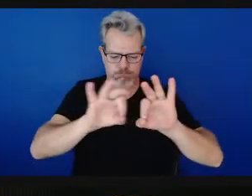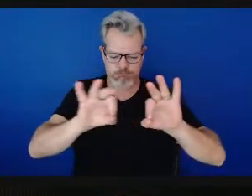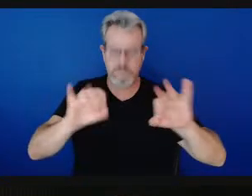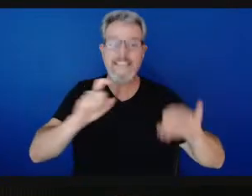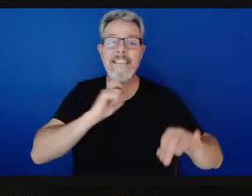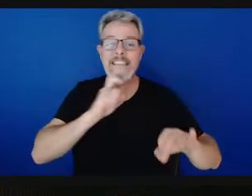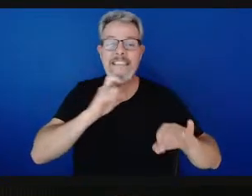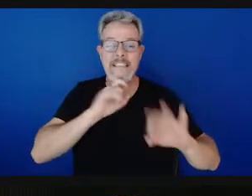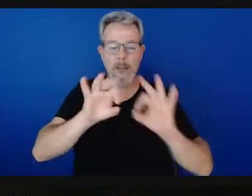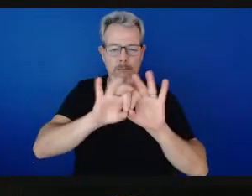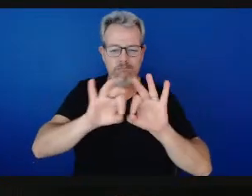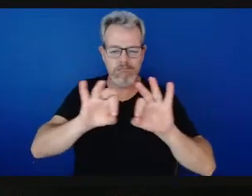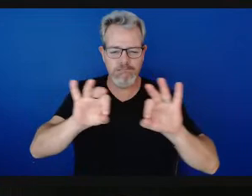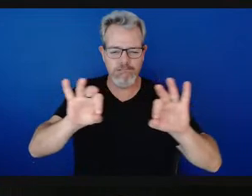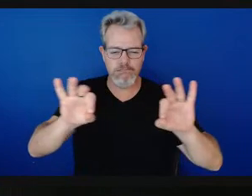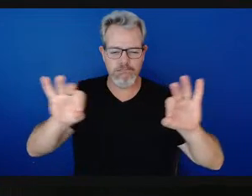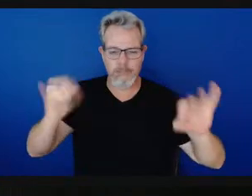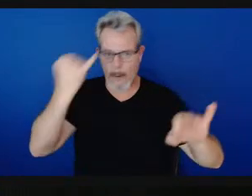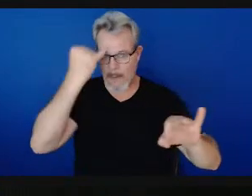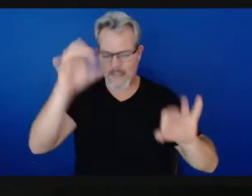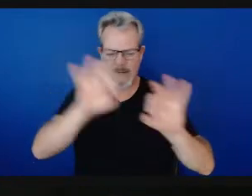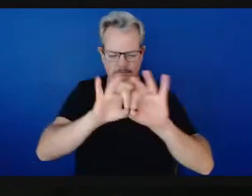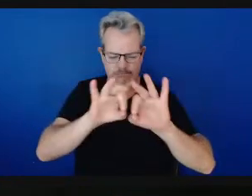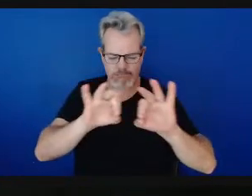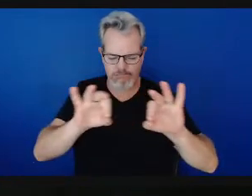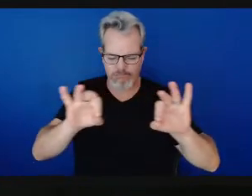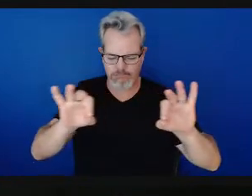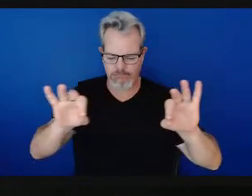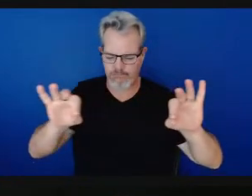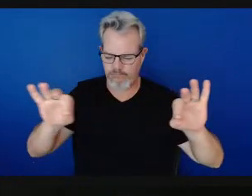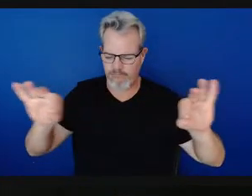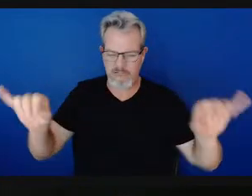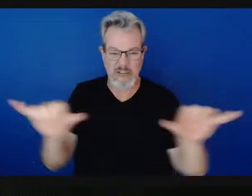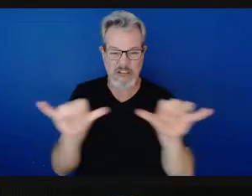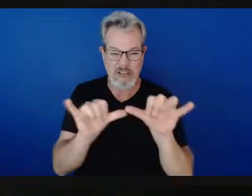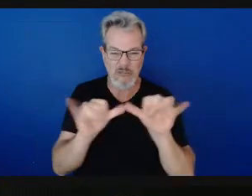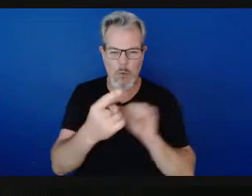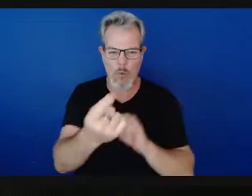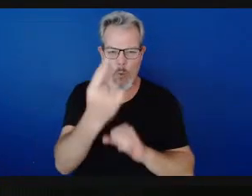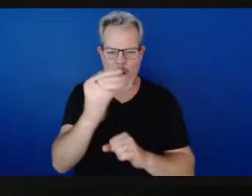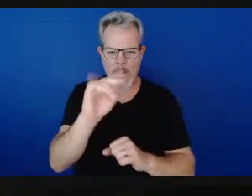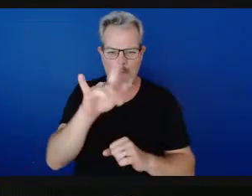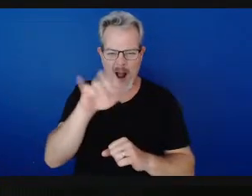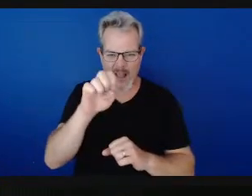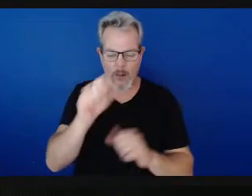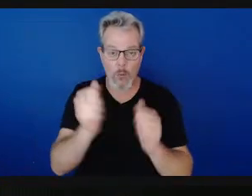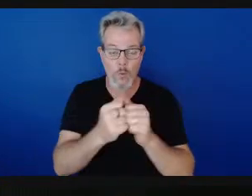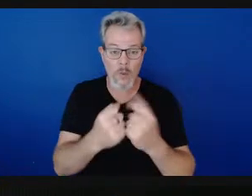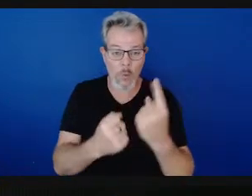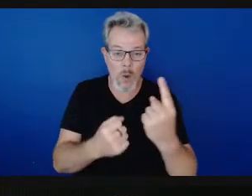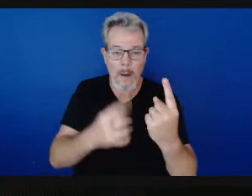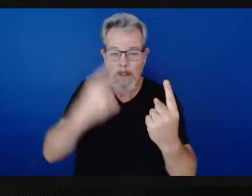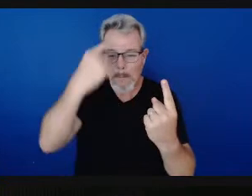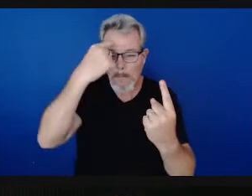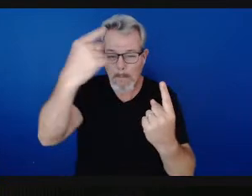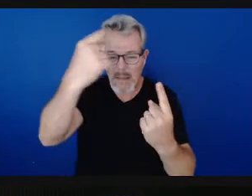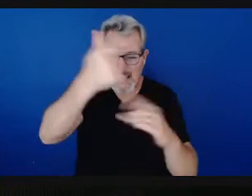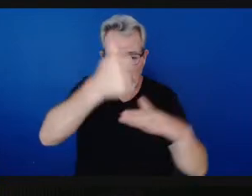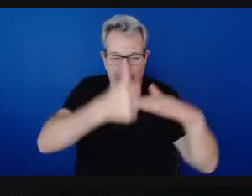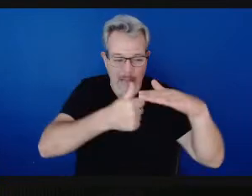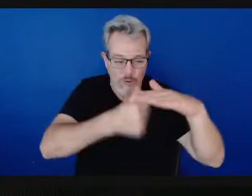example, and you had a coin like a penny under one end of it, that amount of inclination is about 1